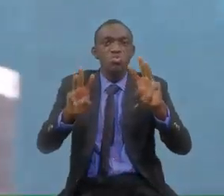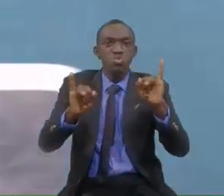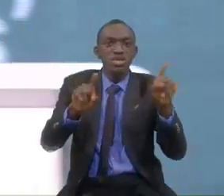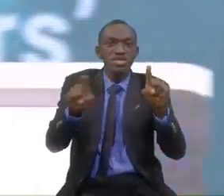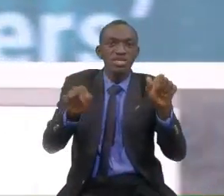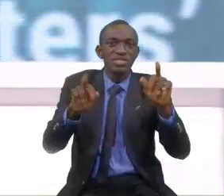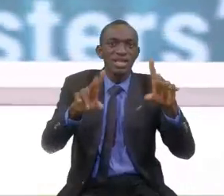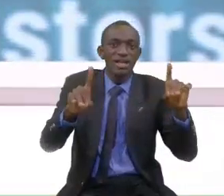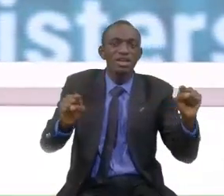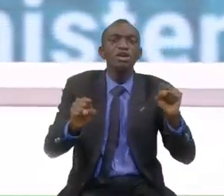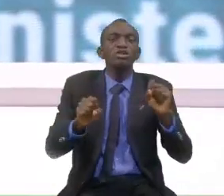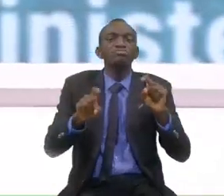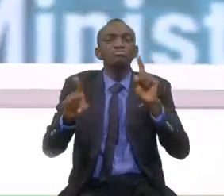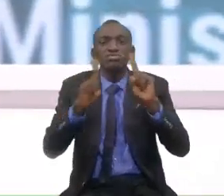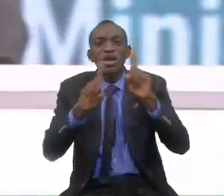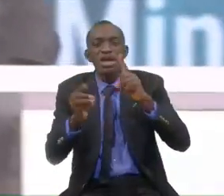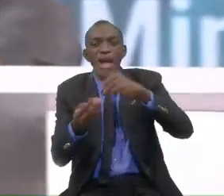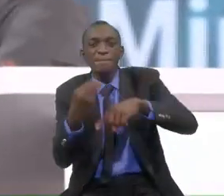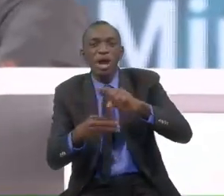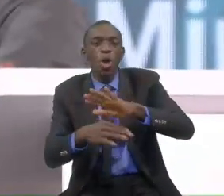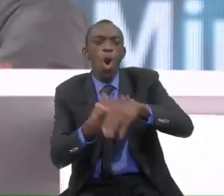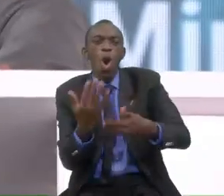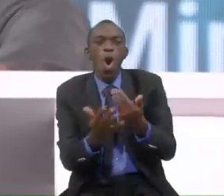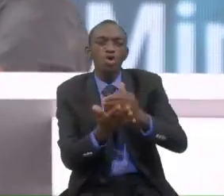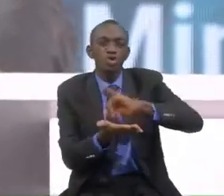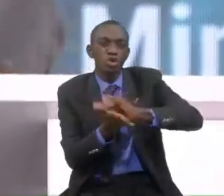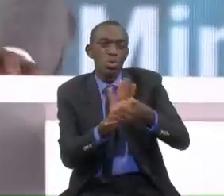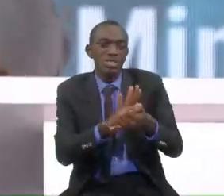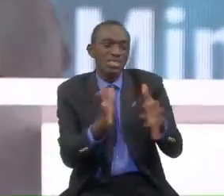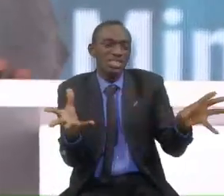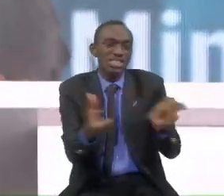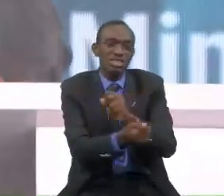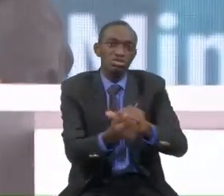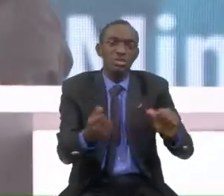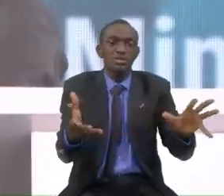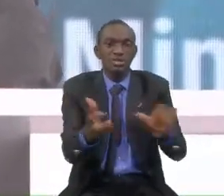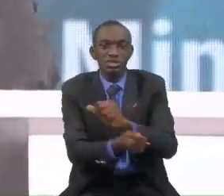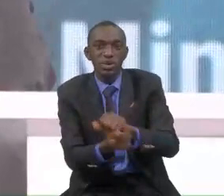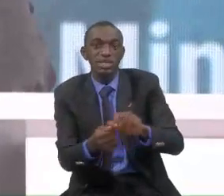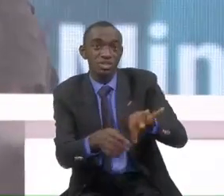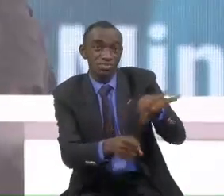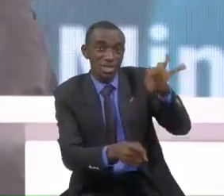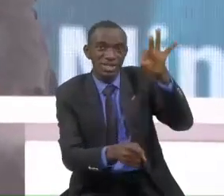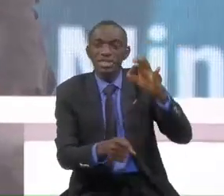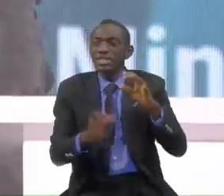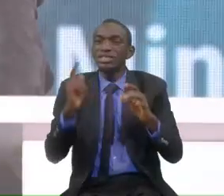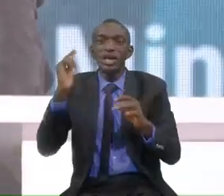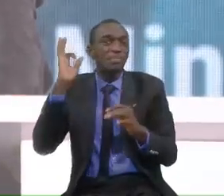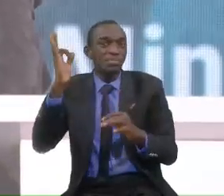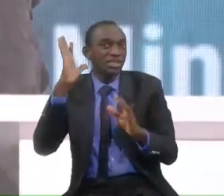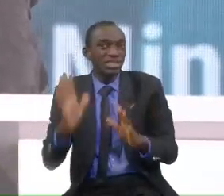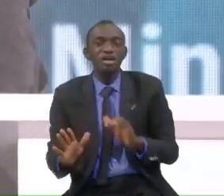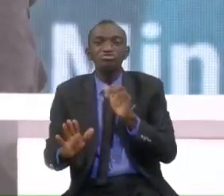all those destructive spirit, and he doesn't talk much about